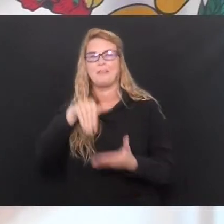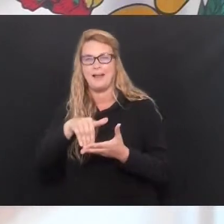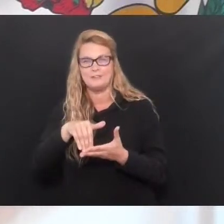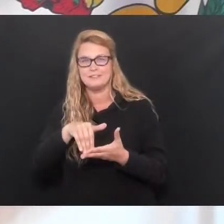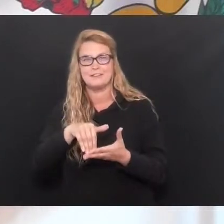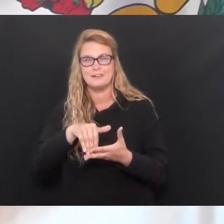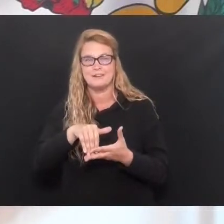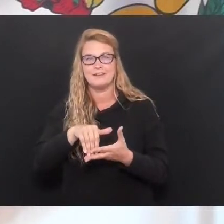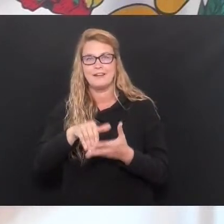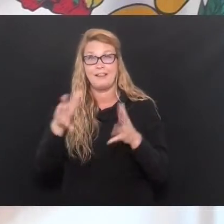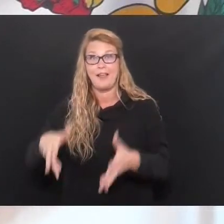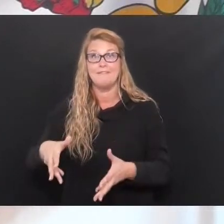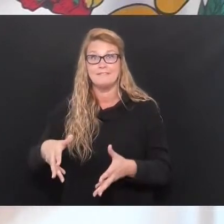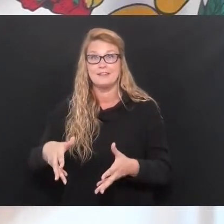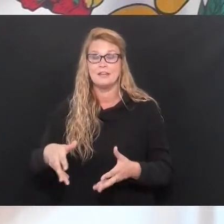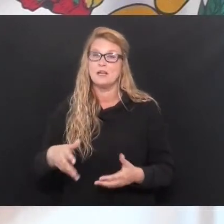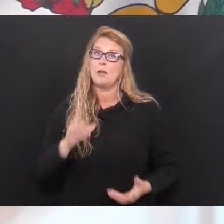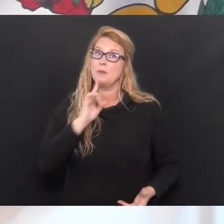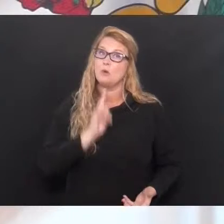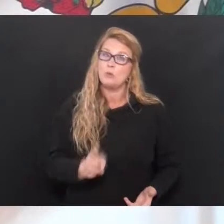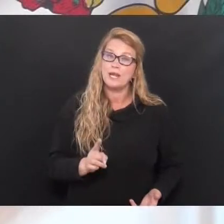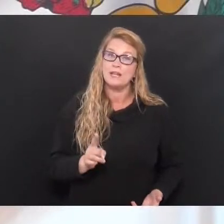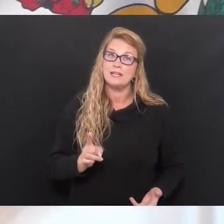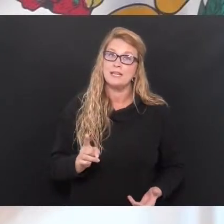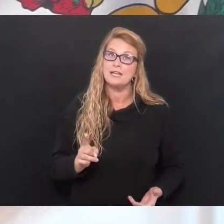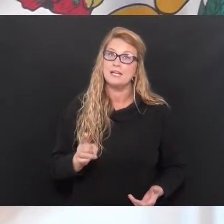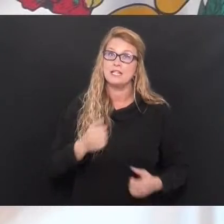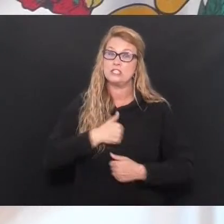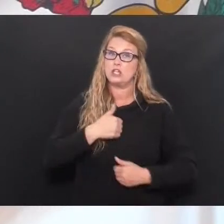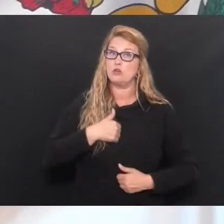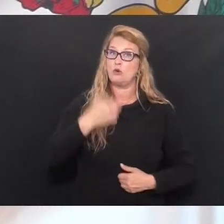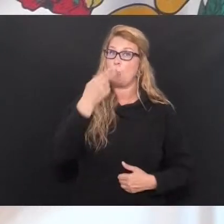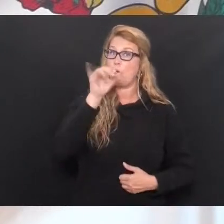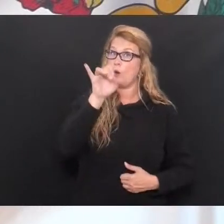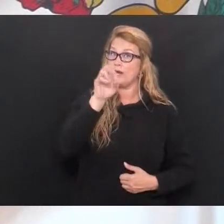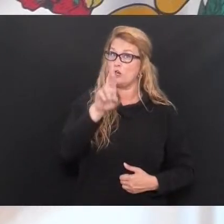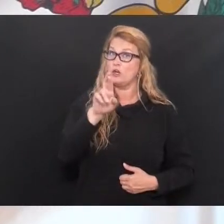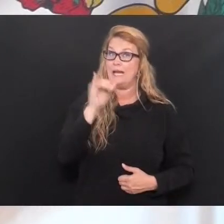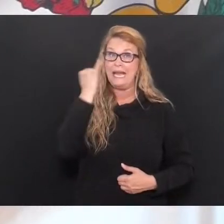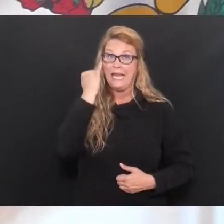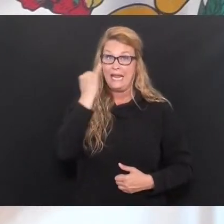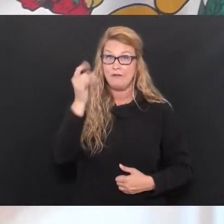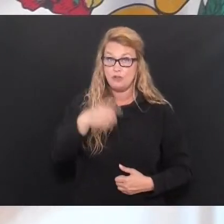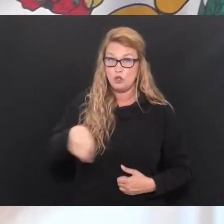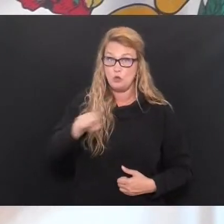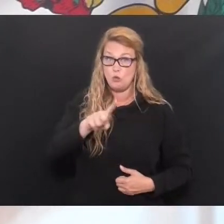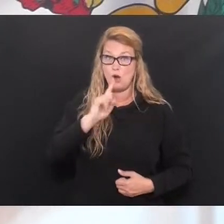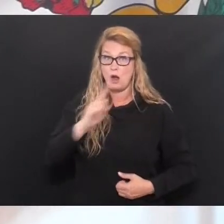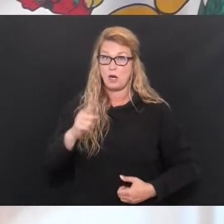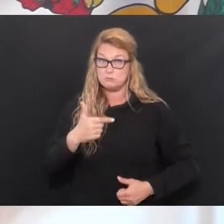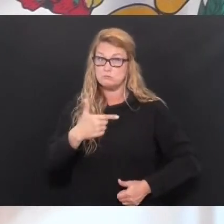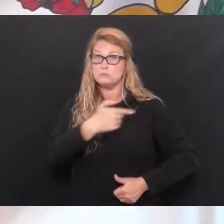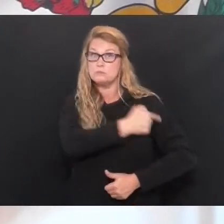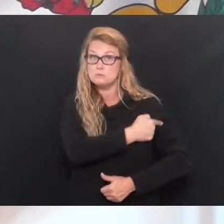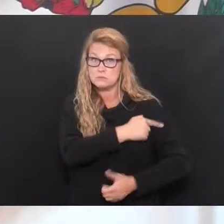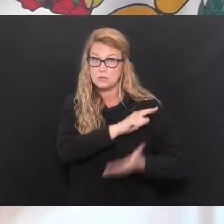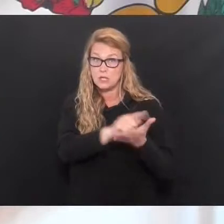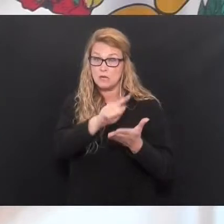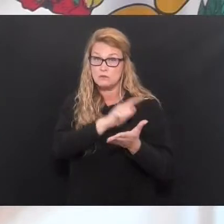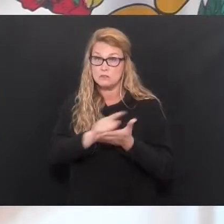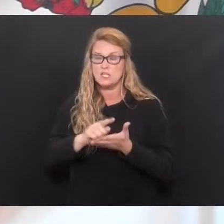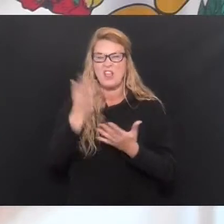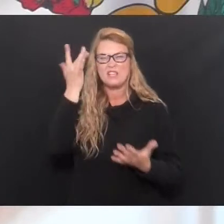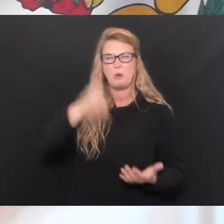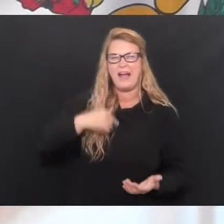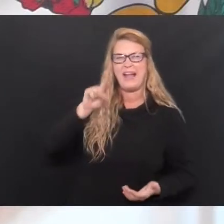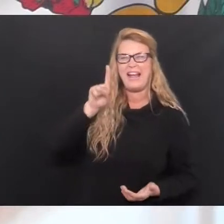134,000. But really and truly, General, if you're getting in arms of and that's why I